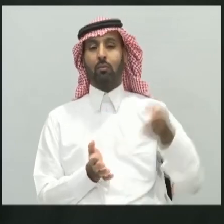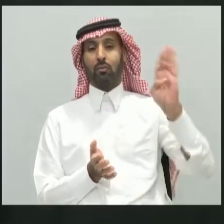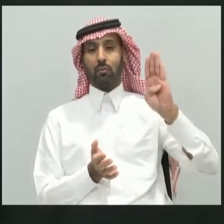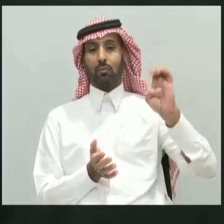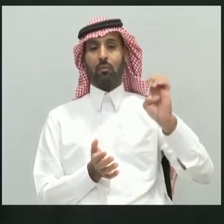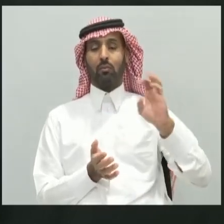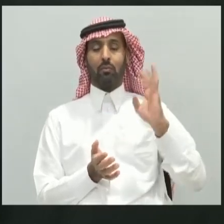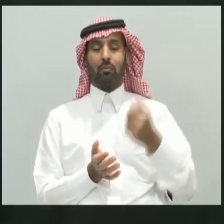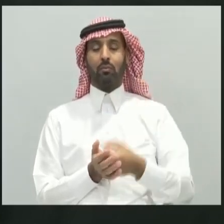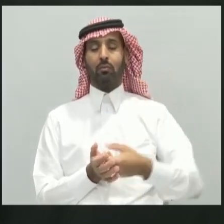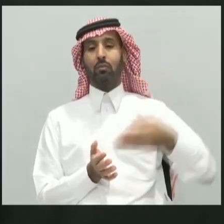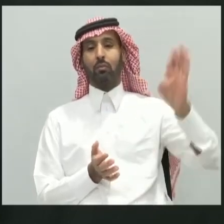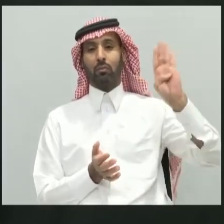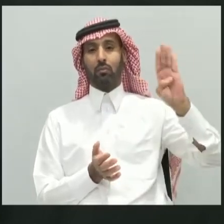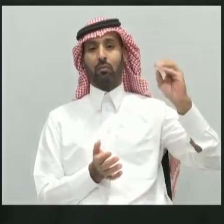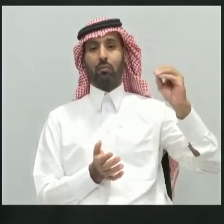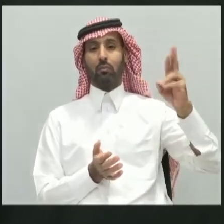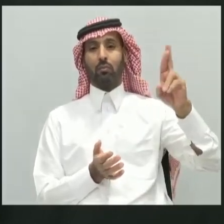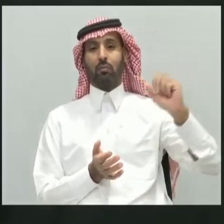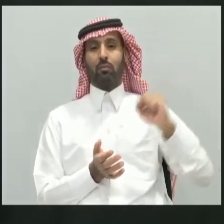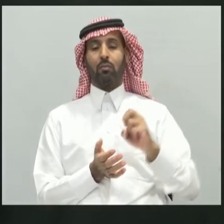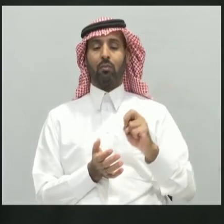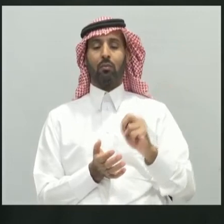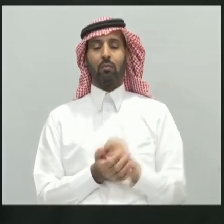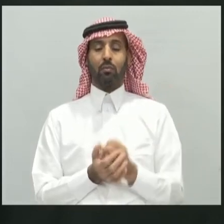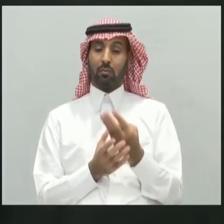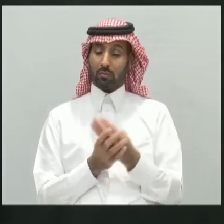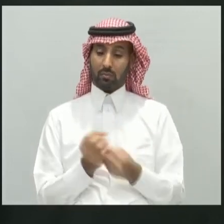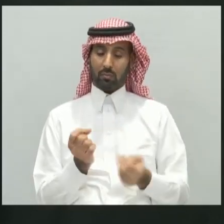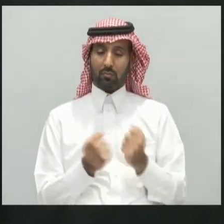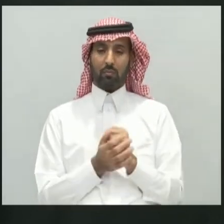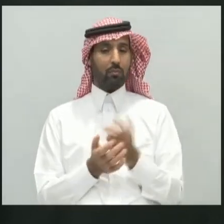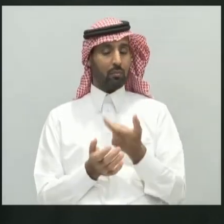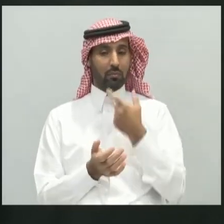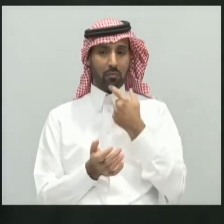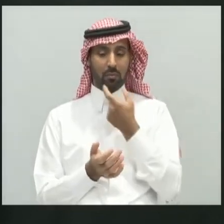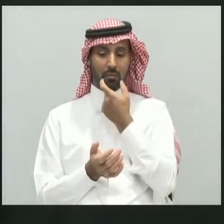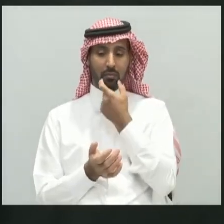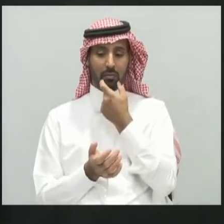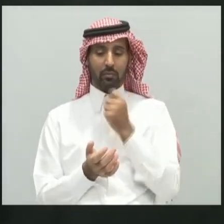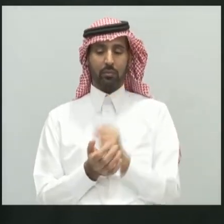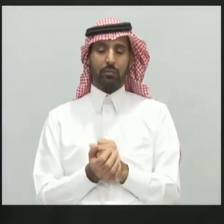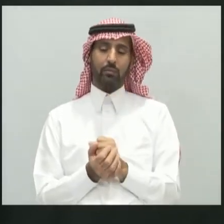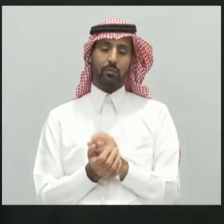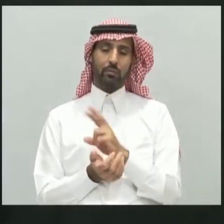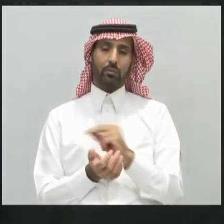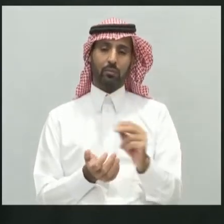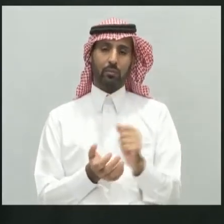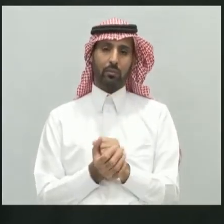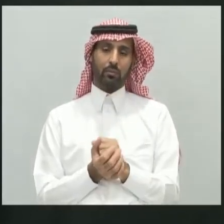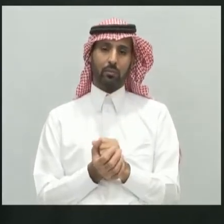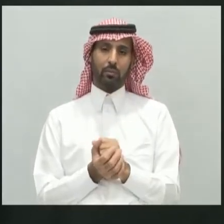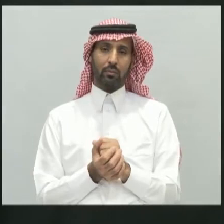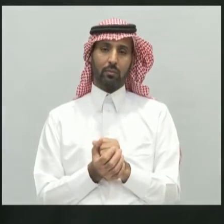born. Be born. I was born in Riyadh. I was born in 1988, for example.